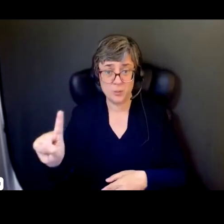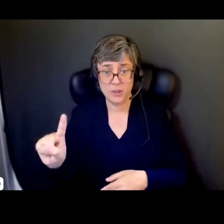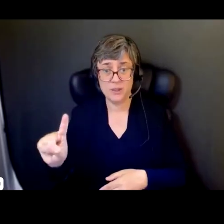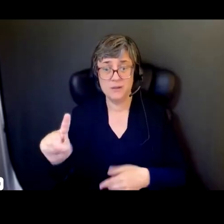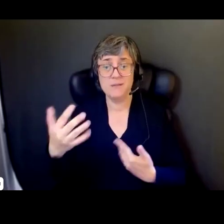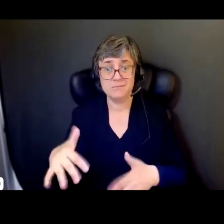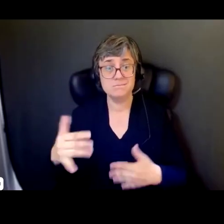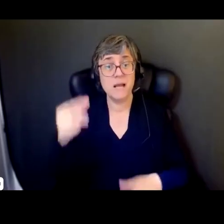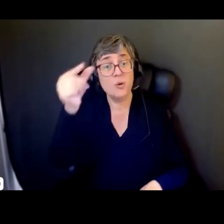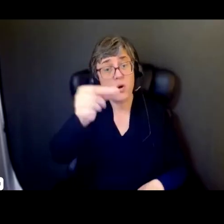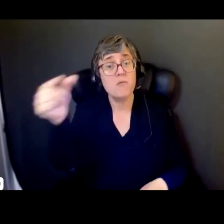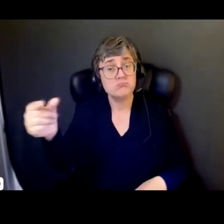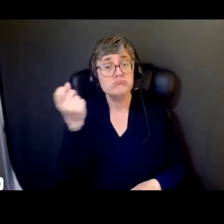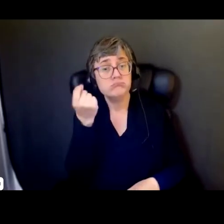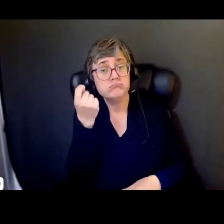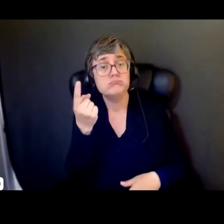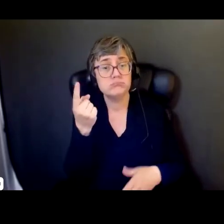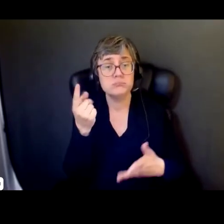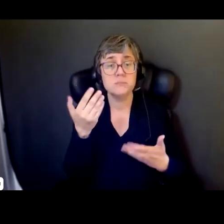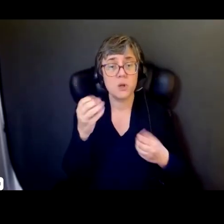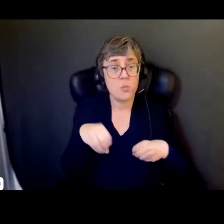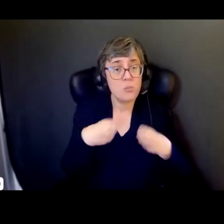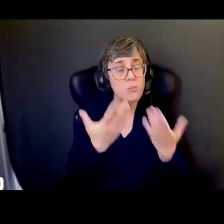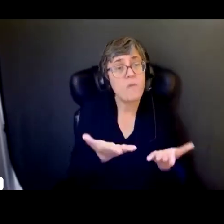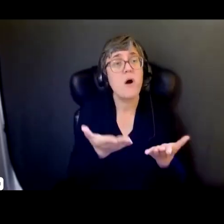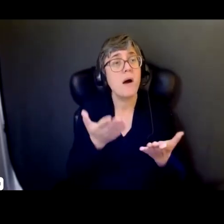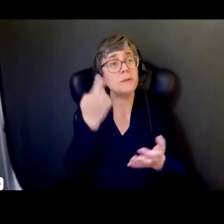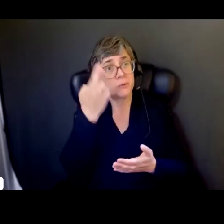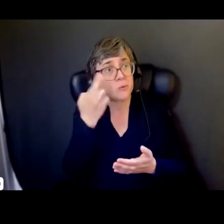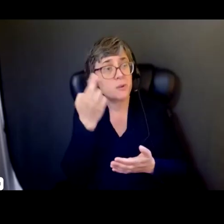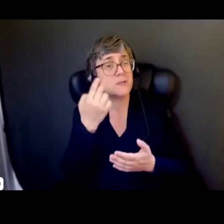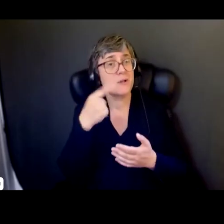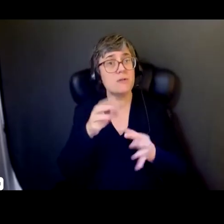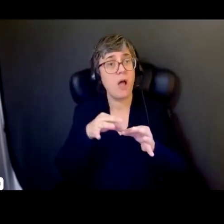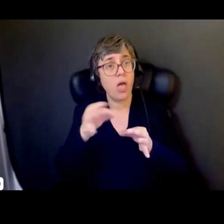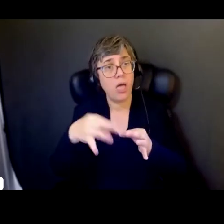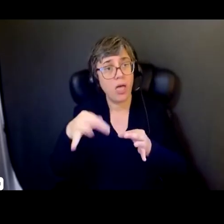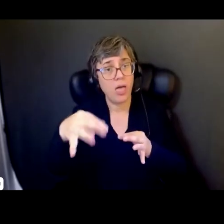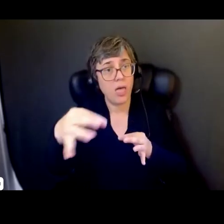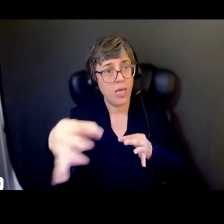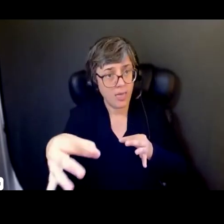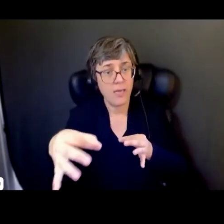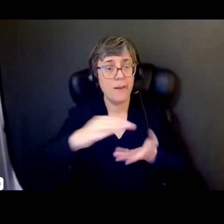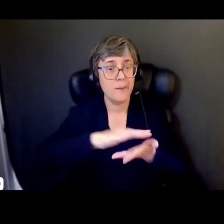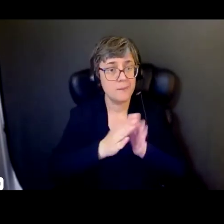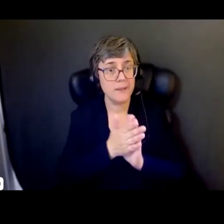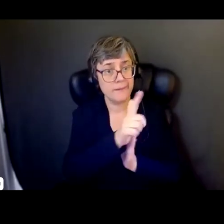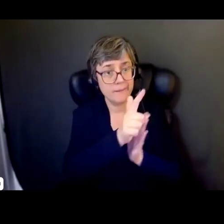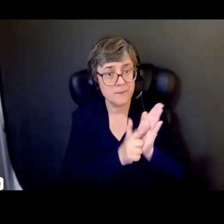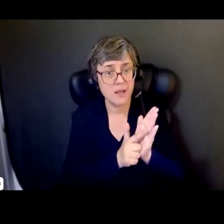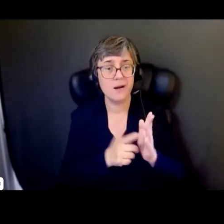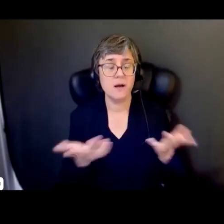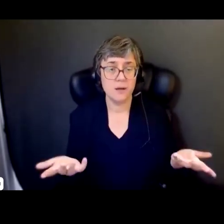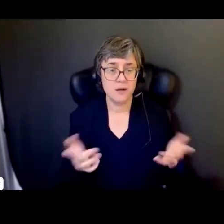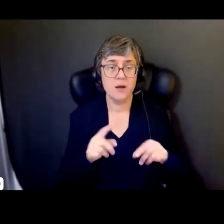prepare for this new offense. Fair enough. But the trouble with that reasoning is that there is